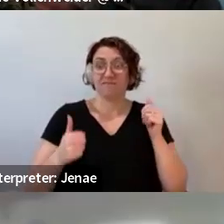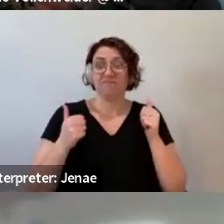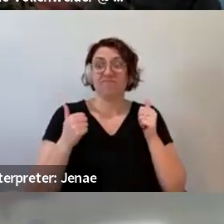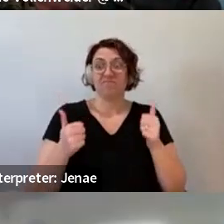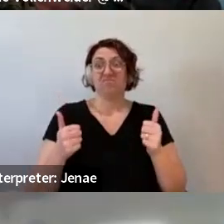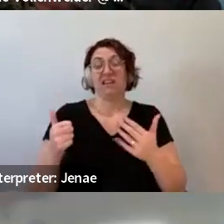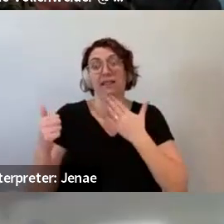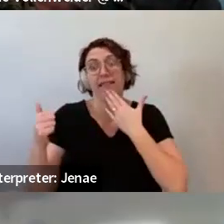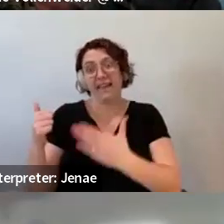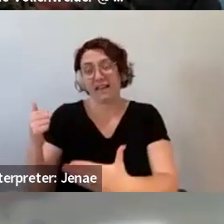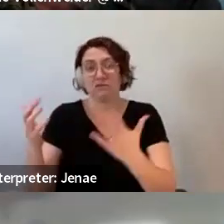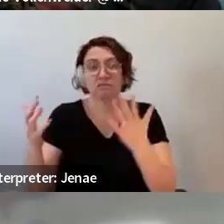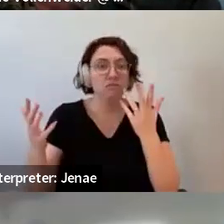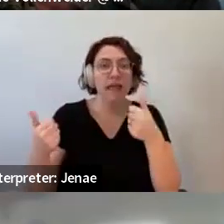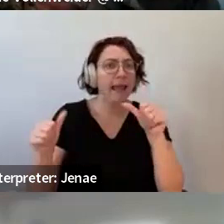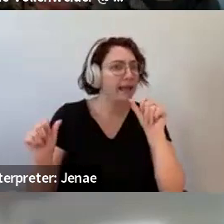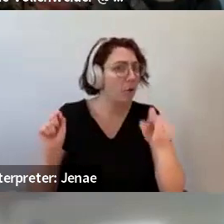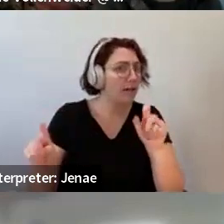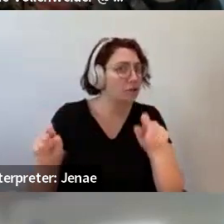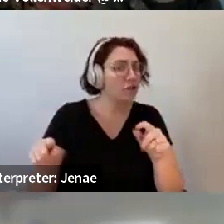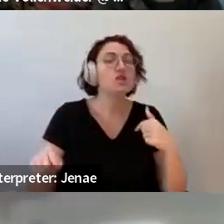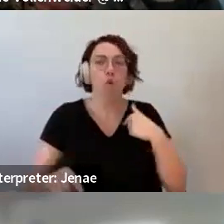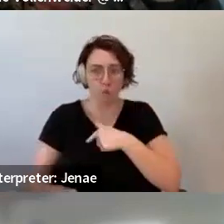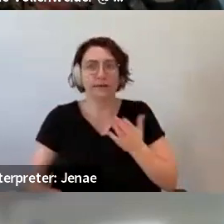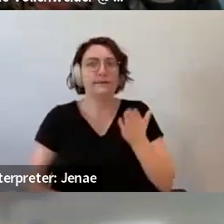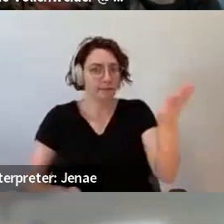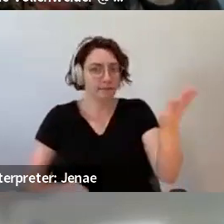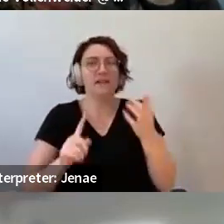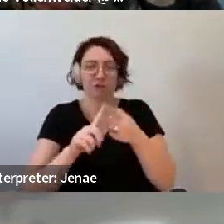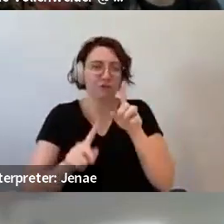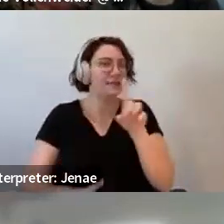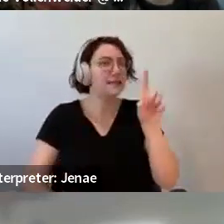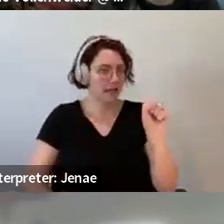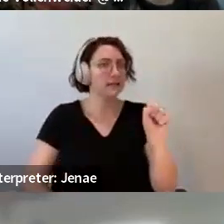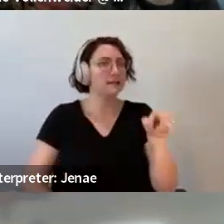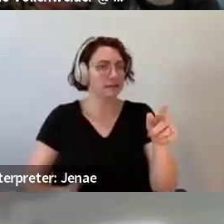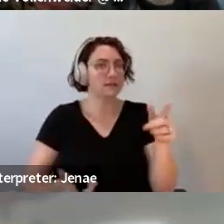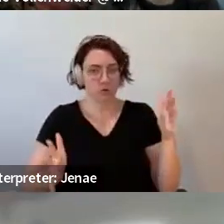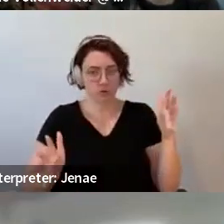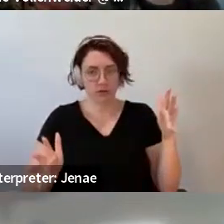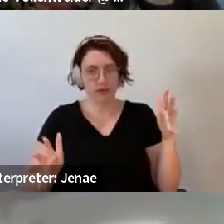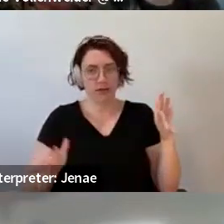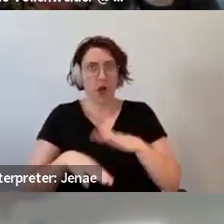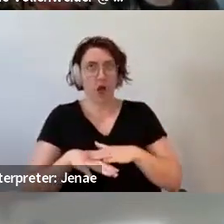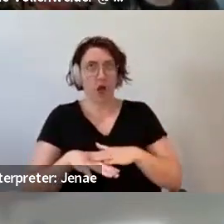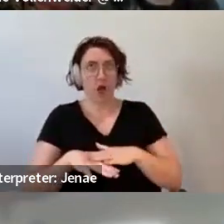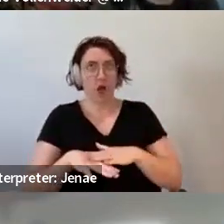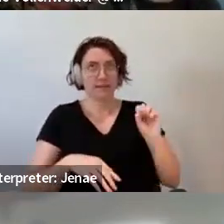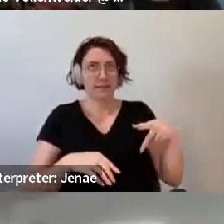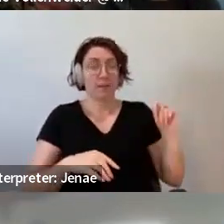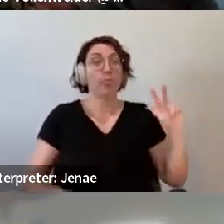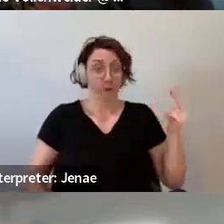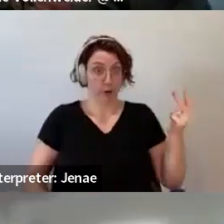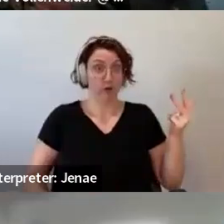Thank you. I wanted to see if anyone had any questions. We submitted these to the Department of Developmental Services on the 3rd of September, and they will